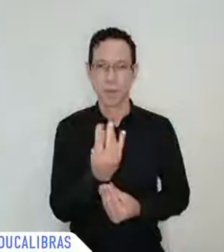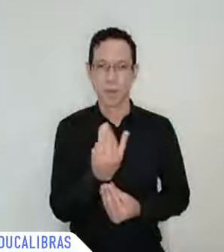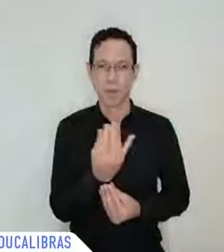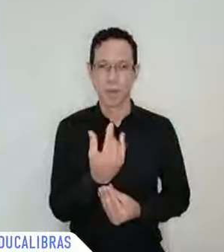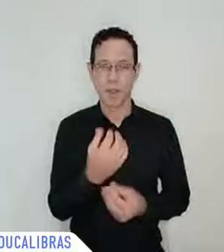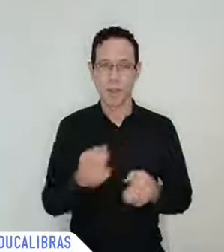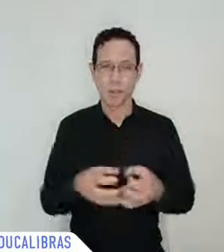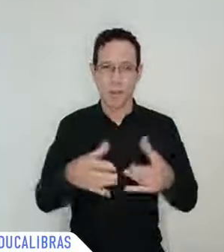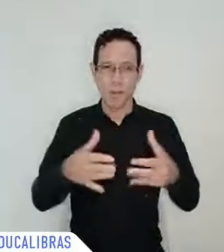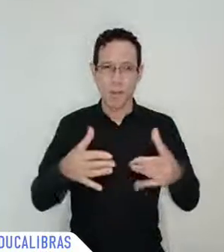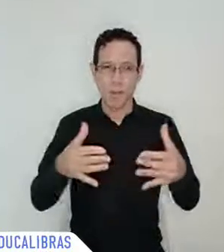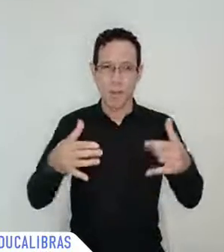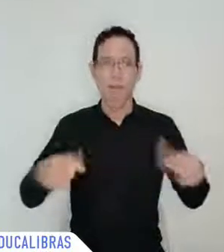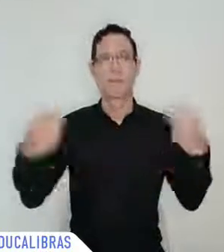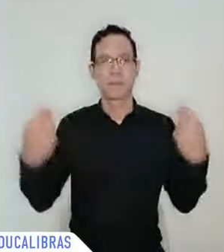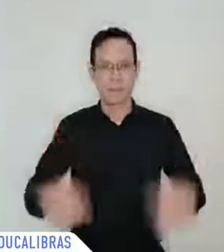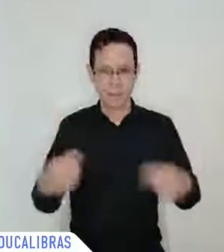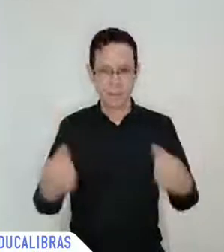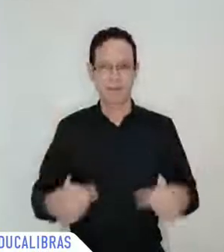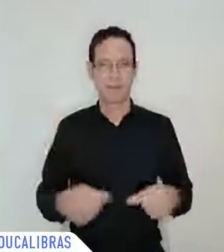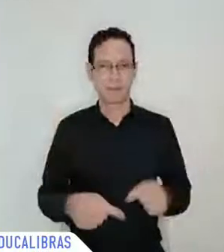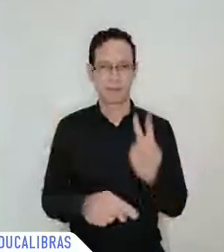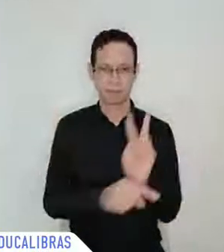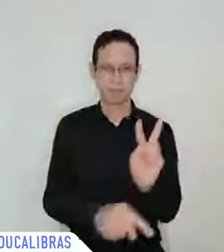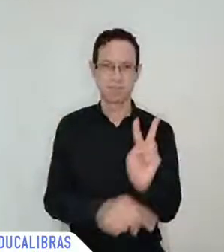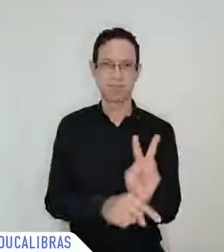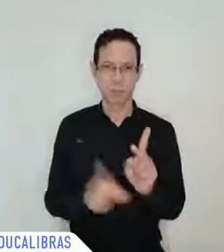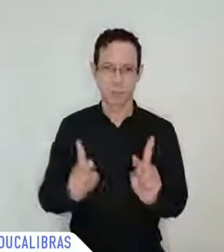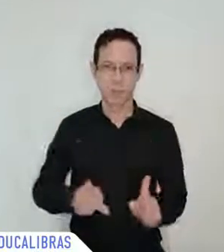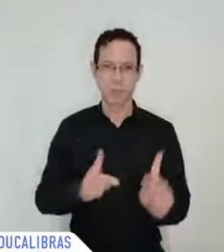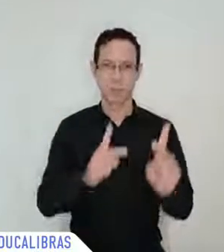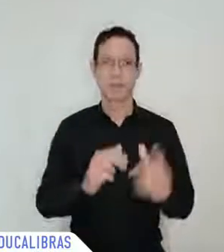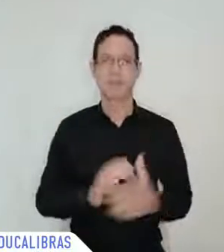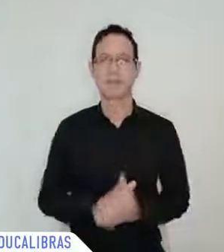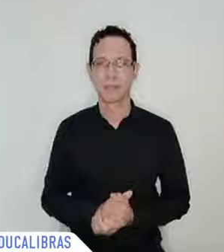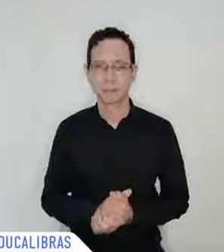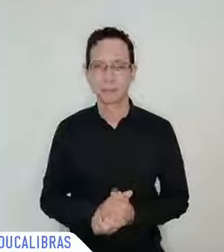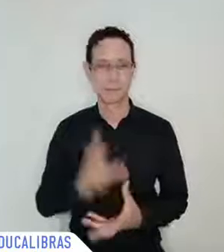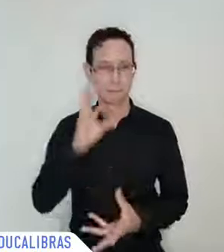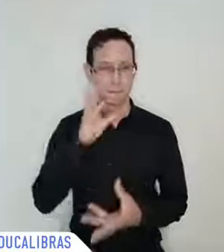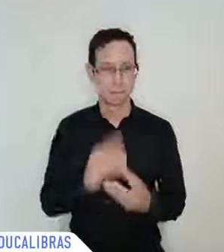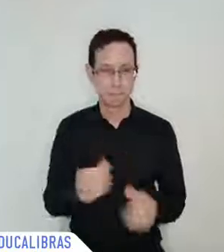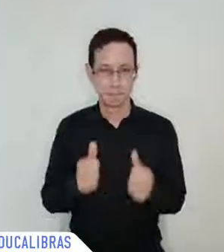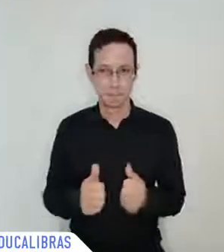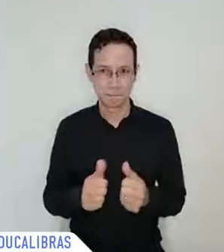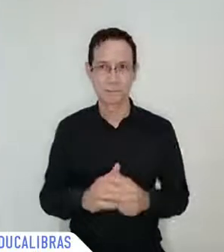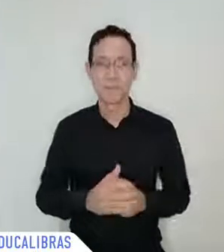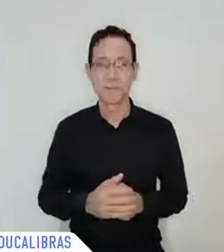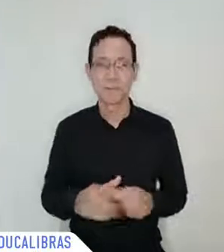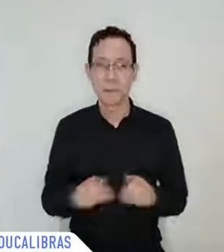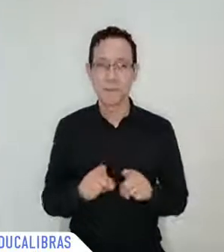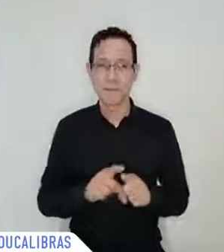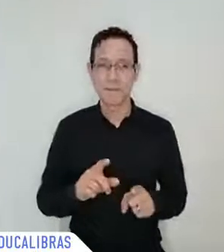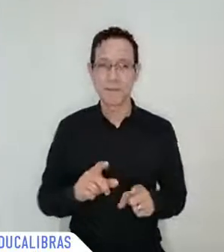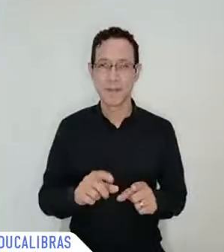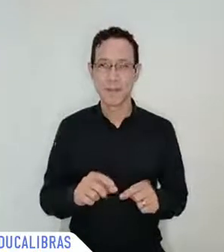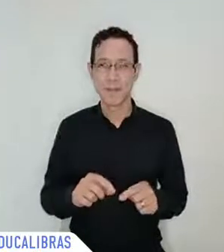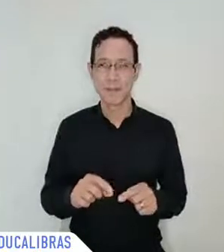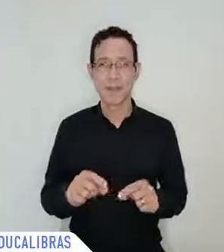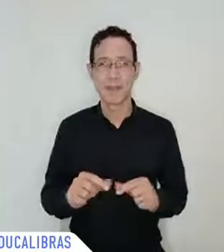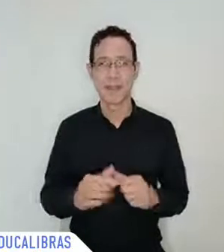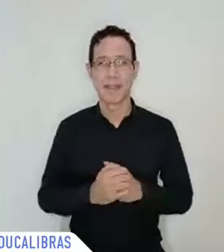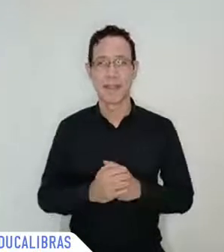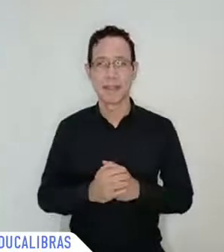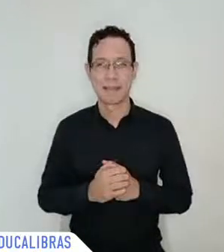But no doubt we do have a flame that we need to keep